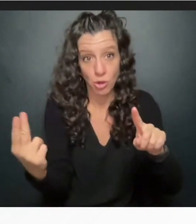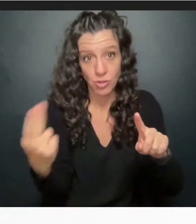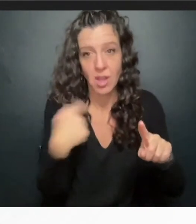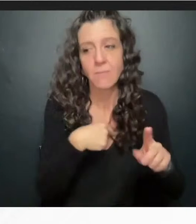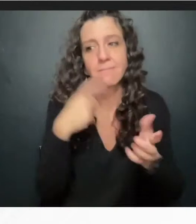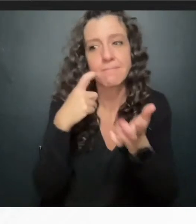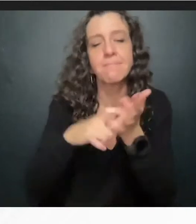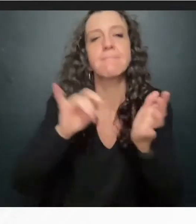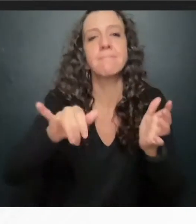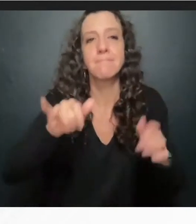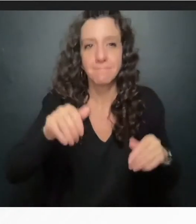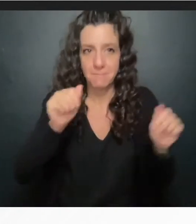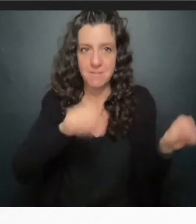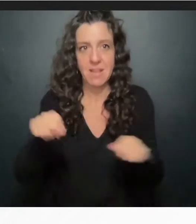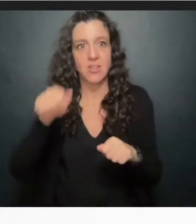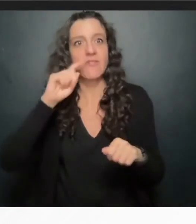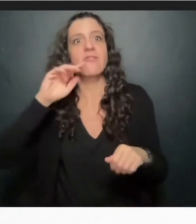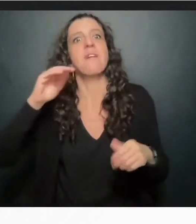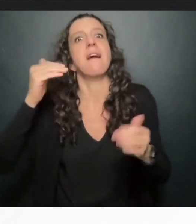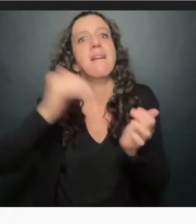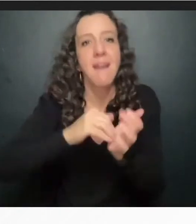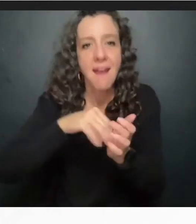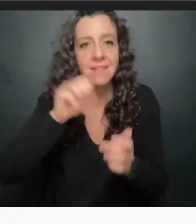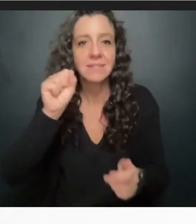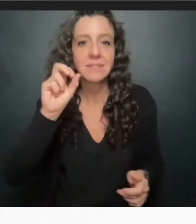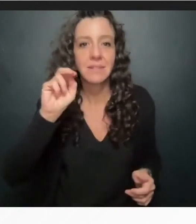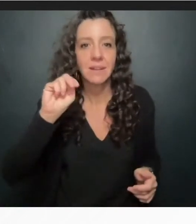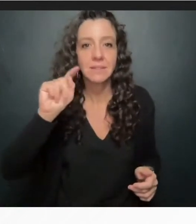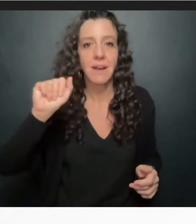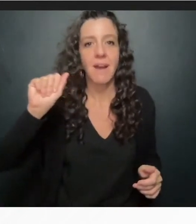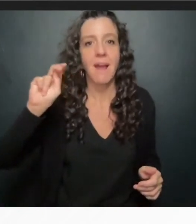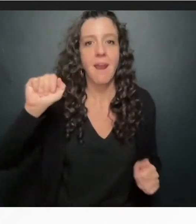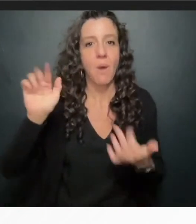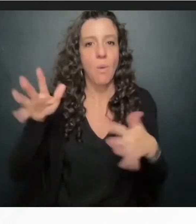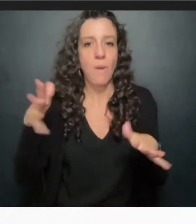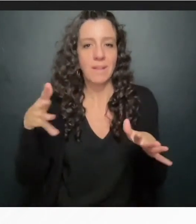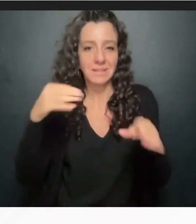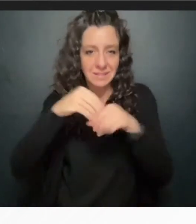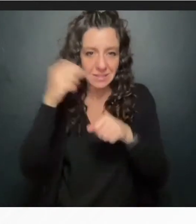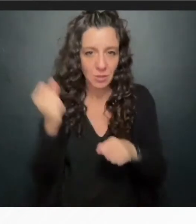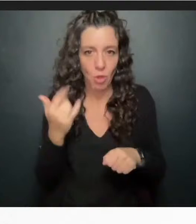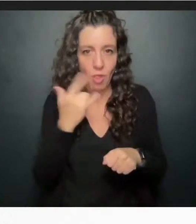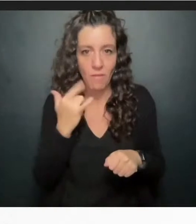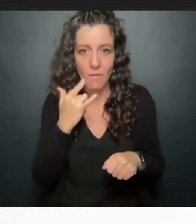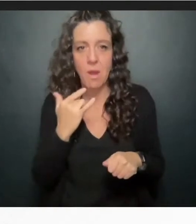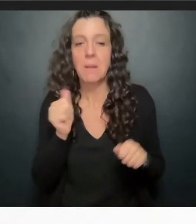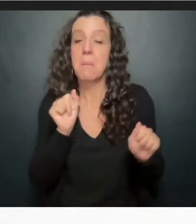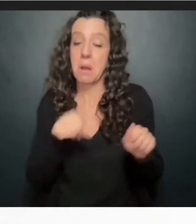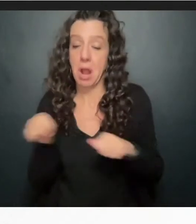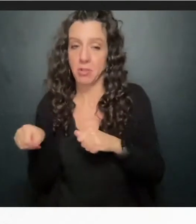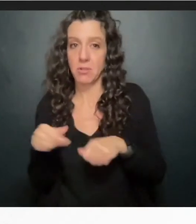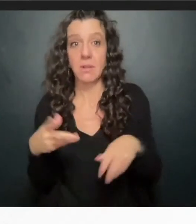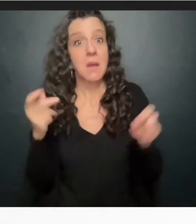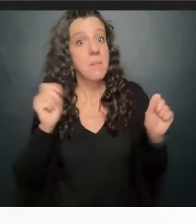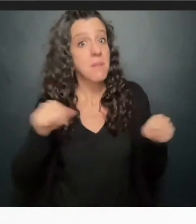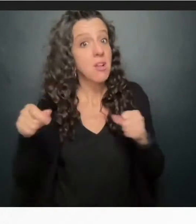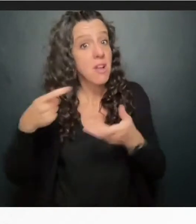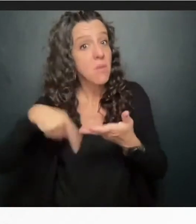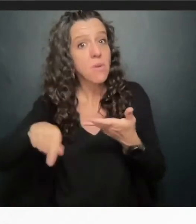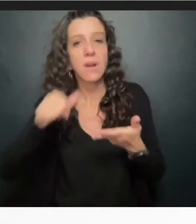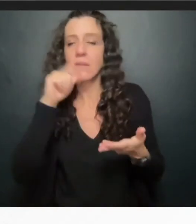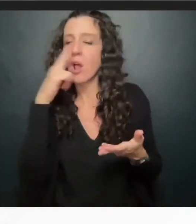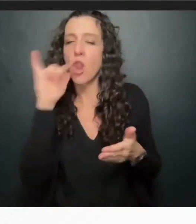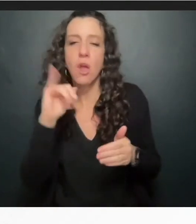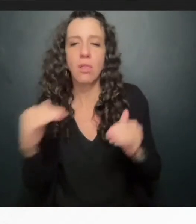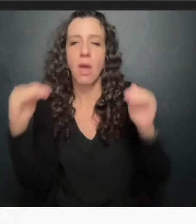for another round of Santa Ana winds here across Southern California. At this time, the potential Santa Anas for next week do not look anywhere near